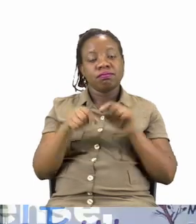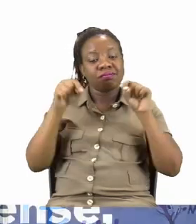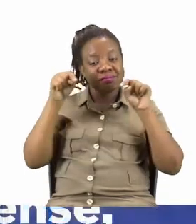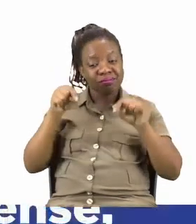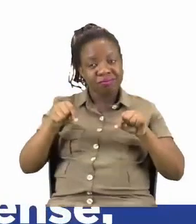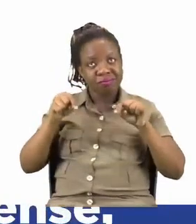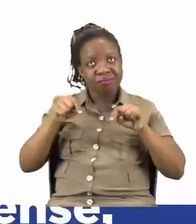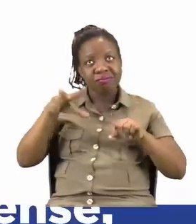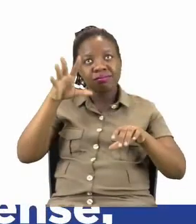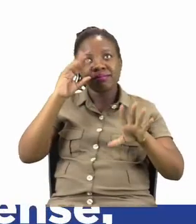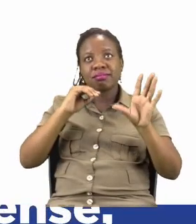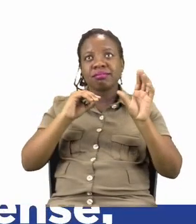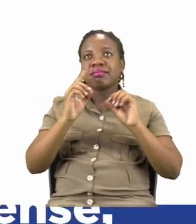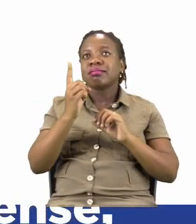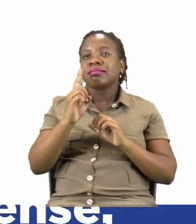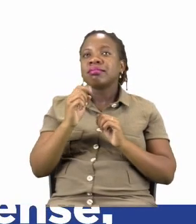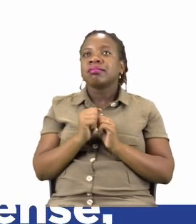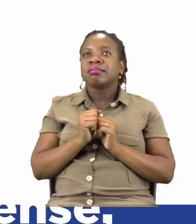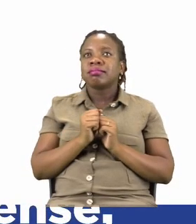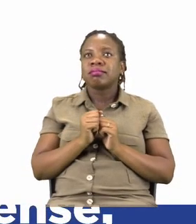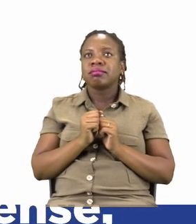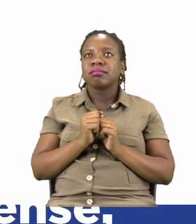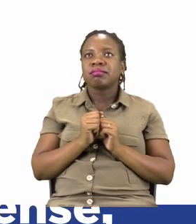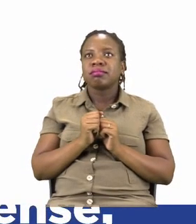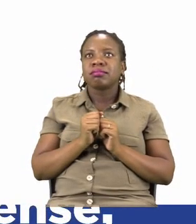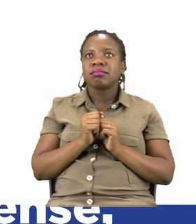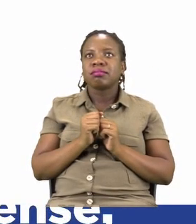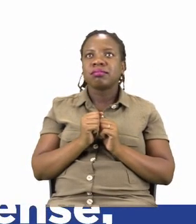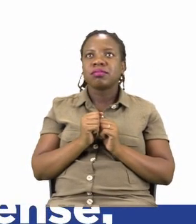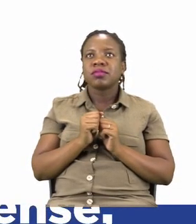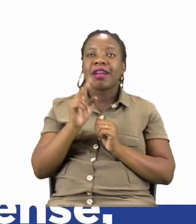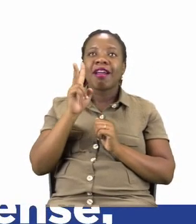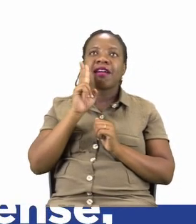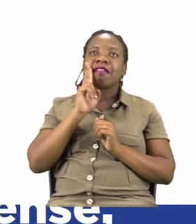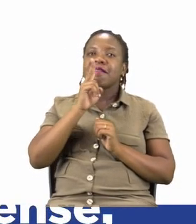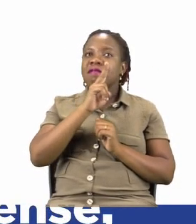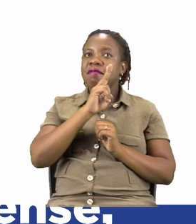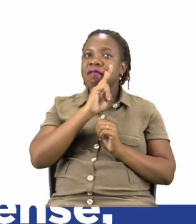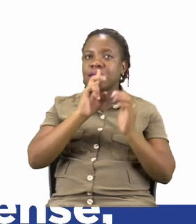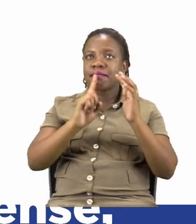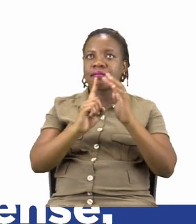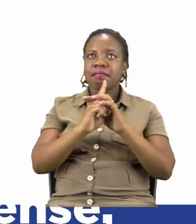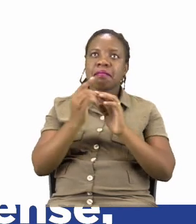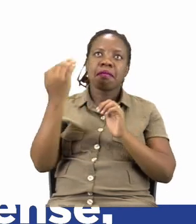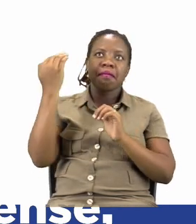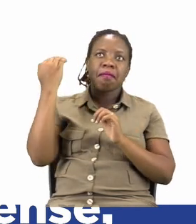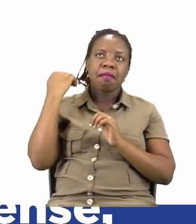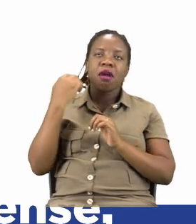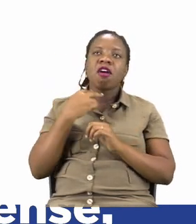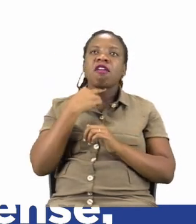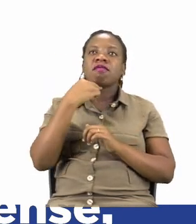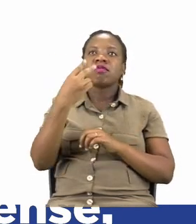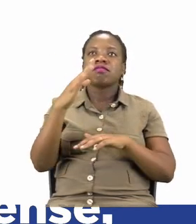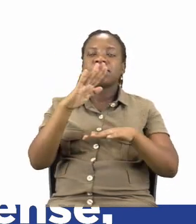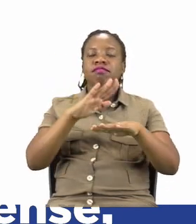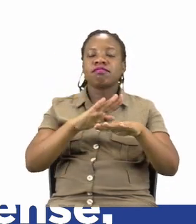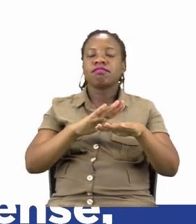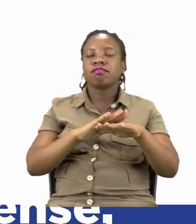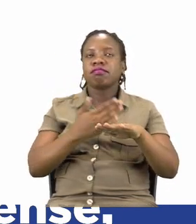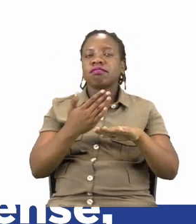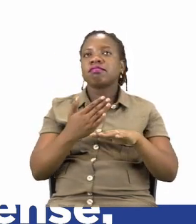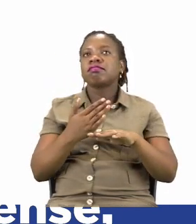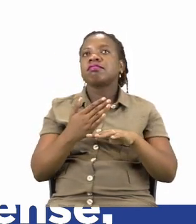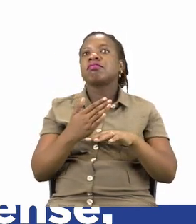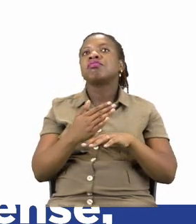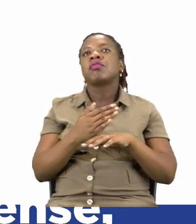today. In today's lesson, we'll do past tense, phonics, and